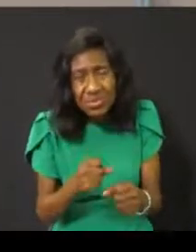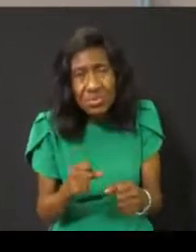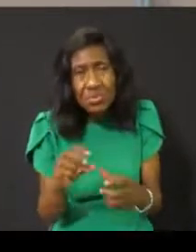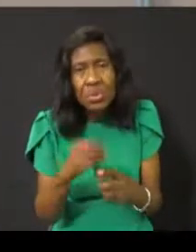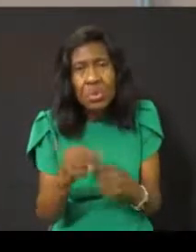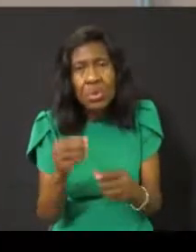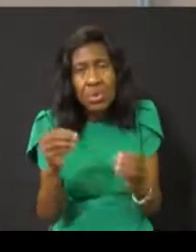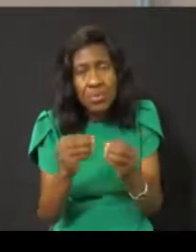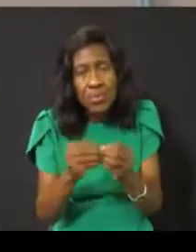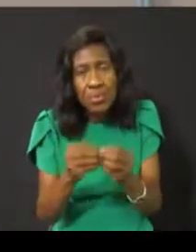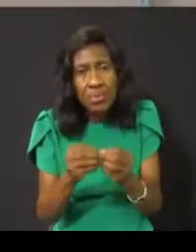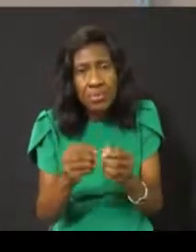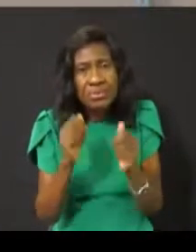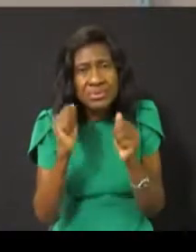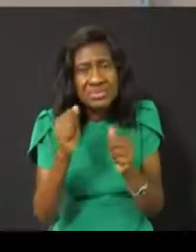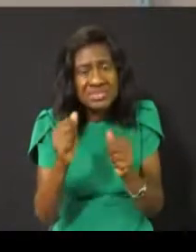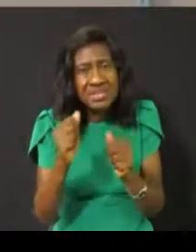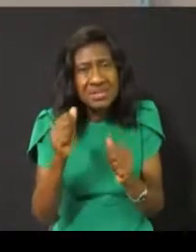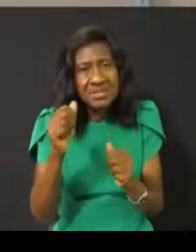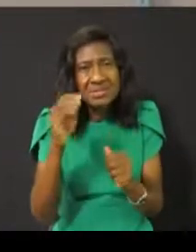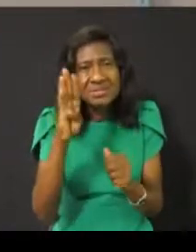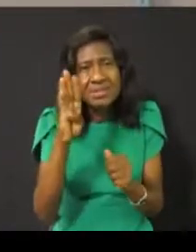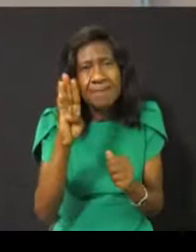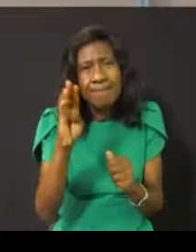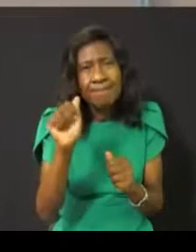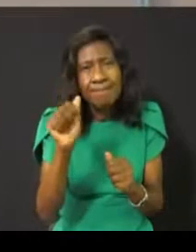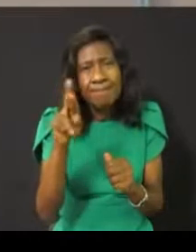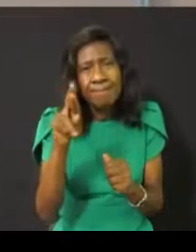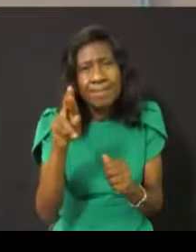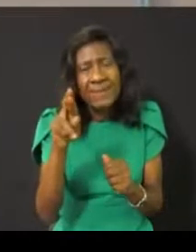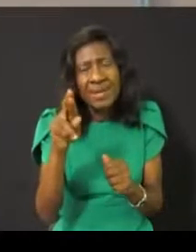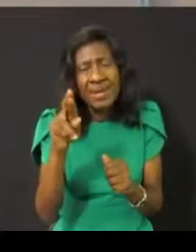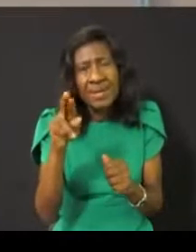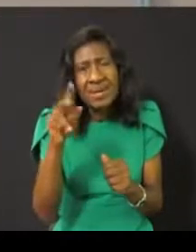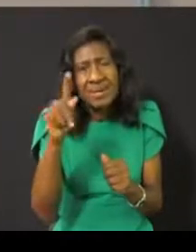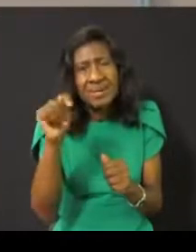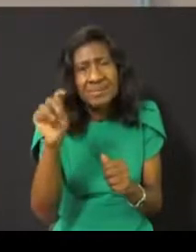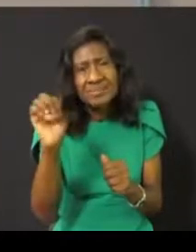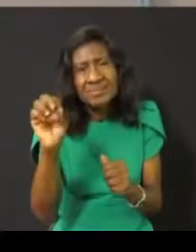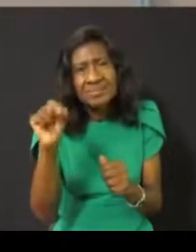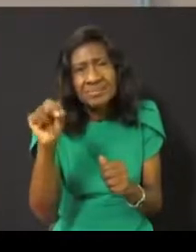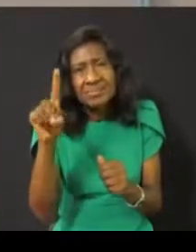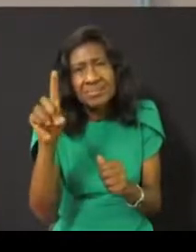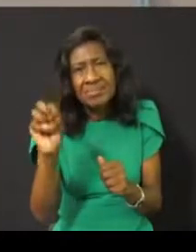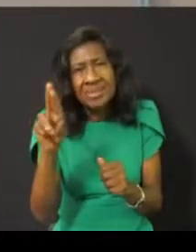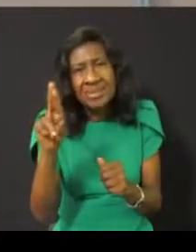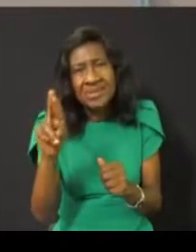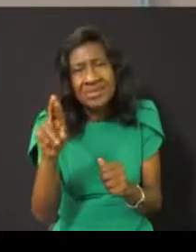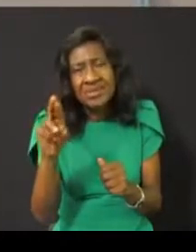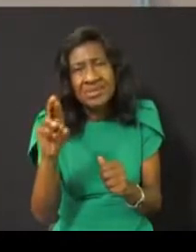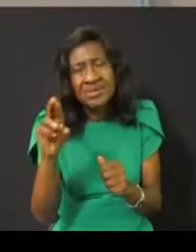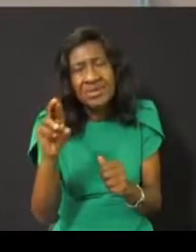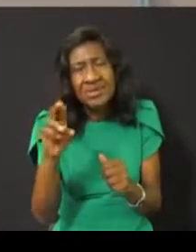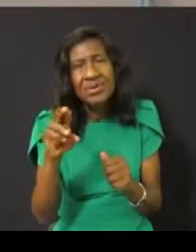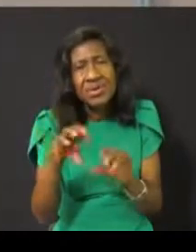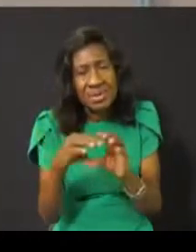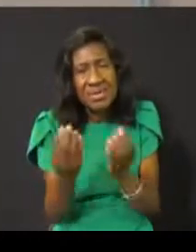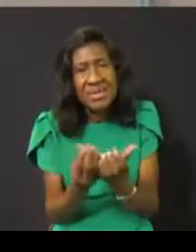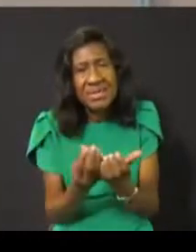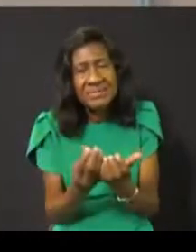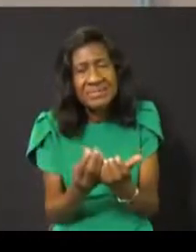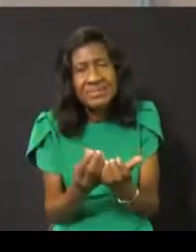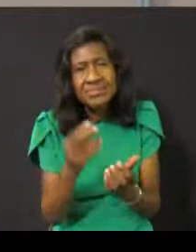course and the Front of House Servers course, which is taught by the Wine School 3. These are